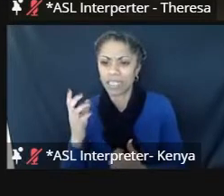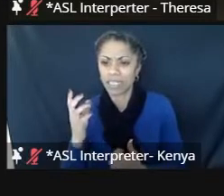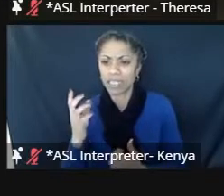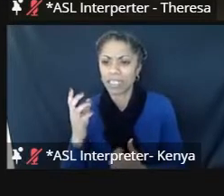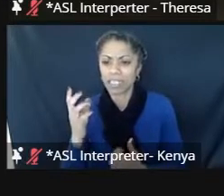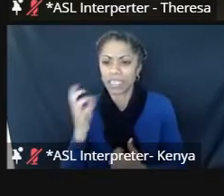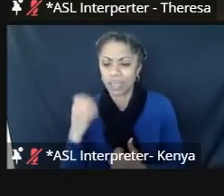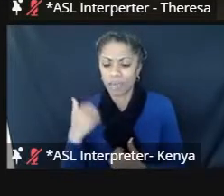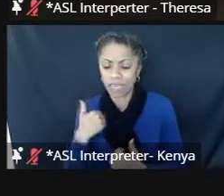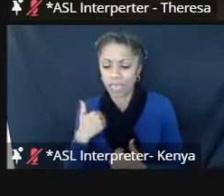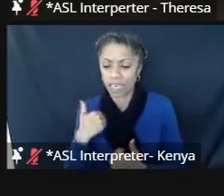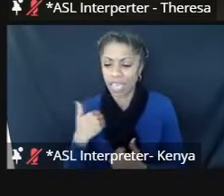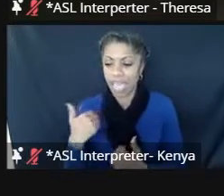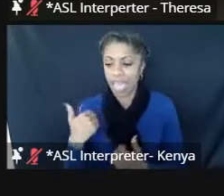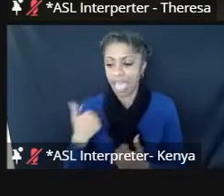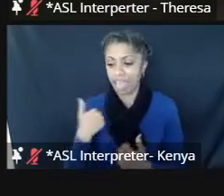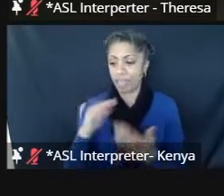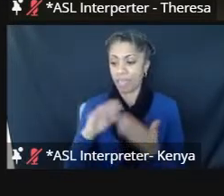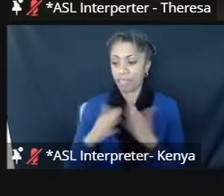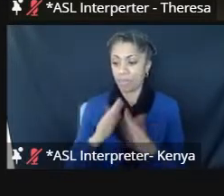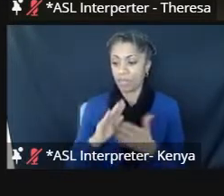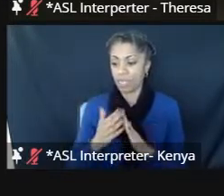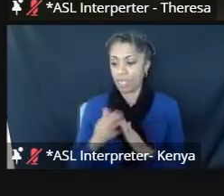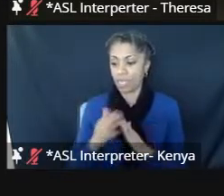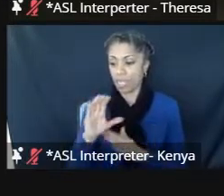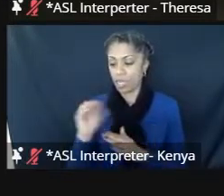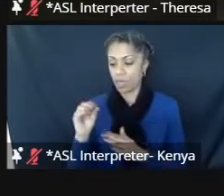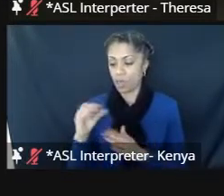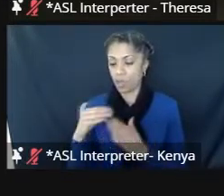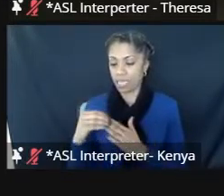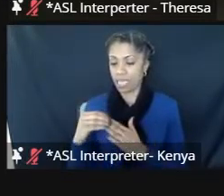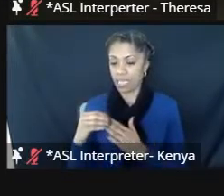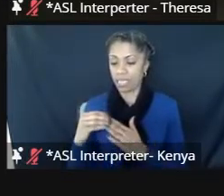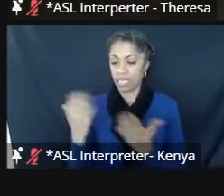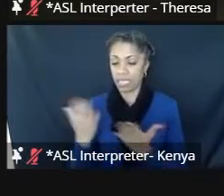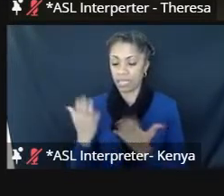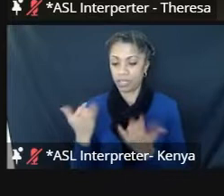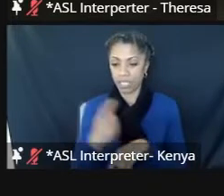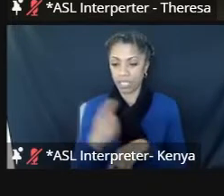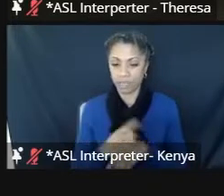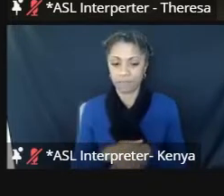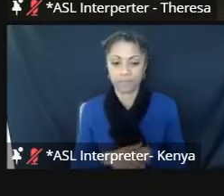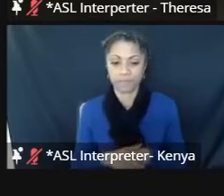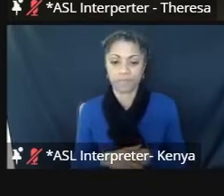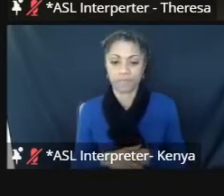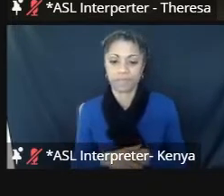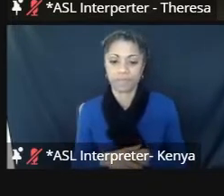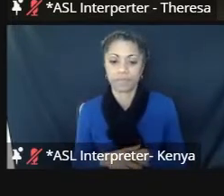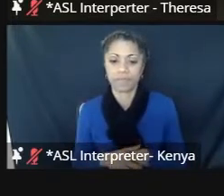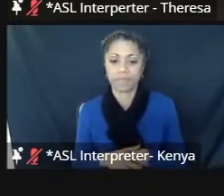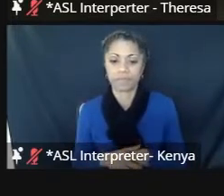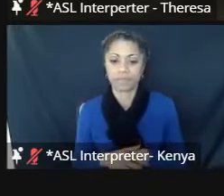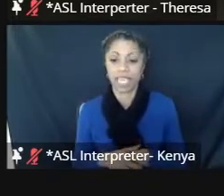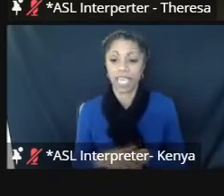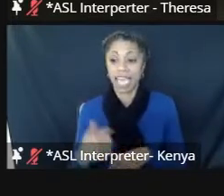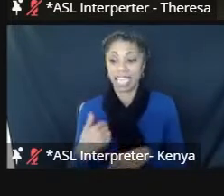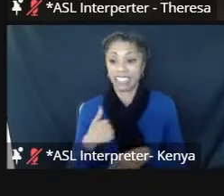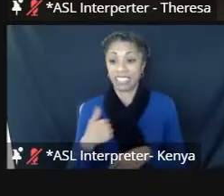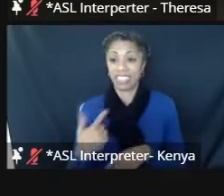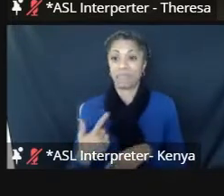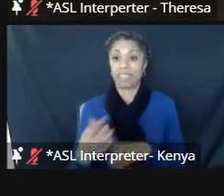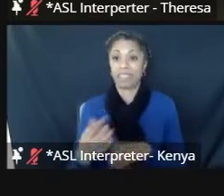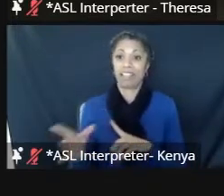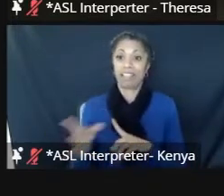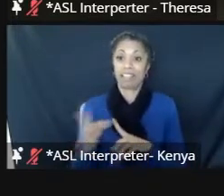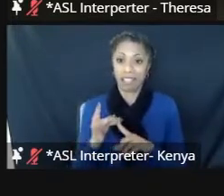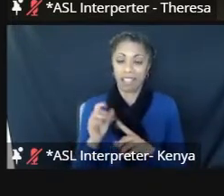my community co-lead on with me today, Jenny Hobson. So I've just been diagnosed with COVID, folks. So I'm